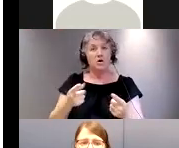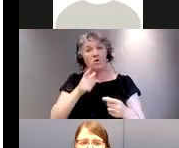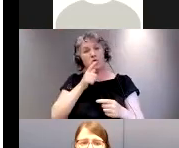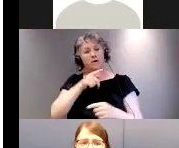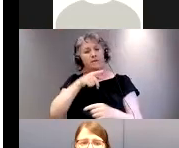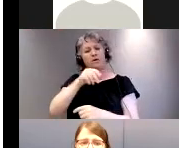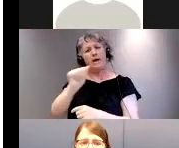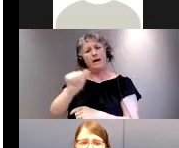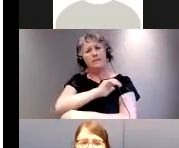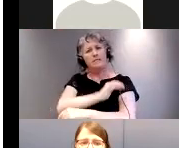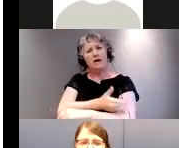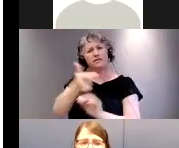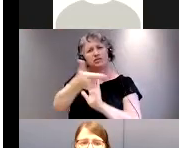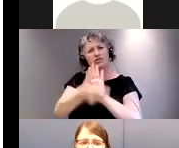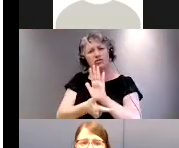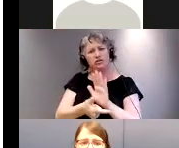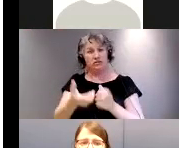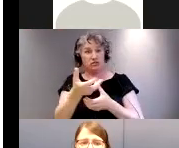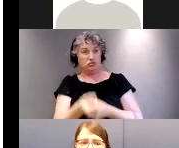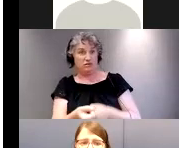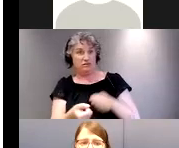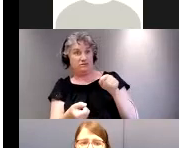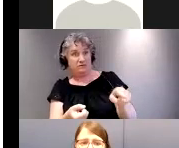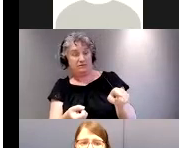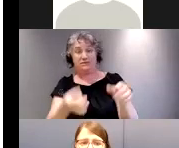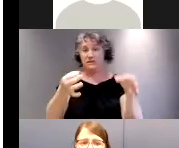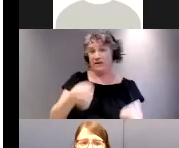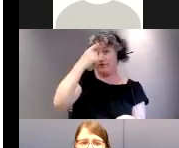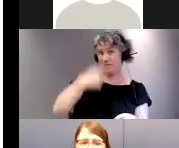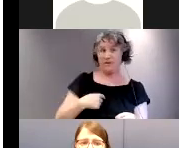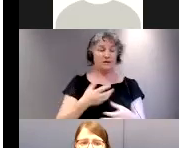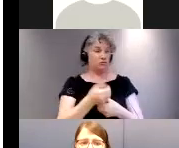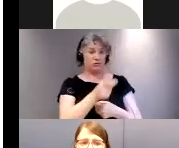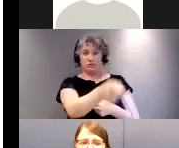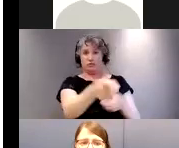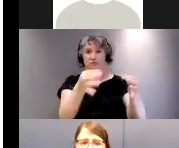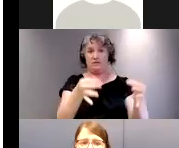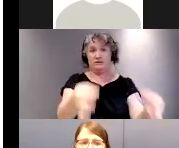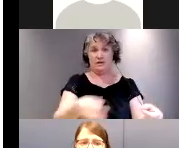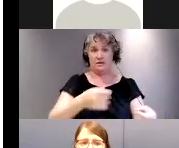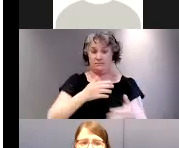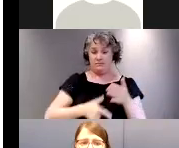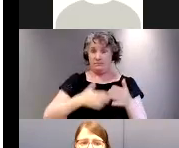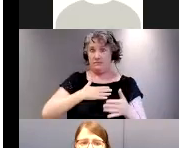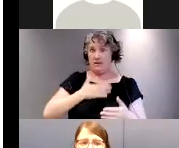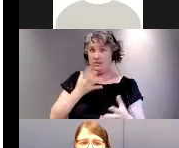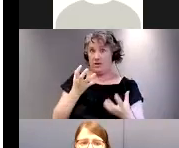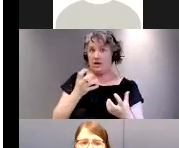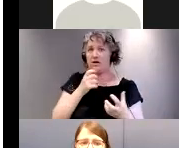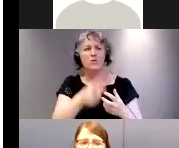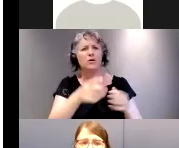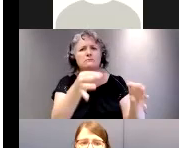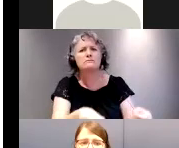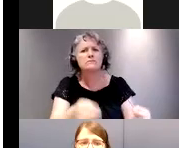trusted you to make decisions on their behalf, you're doing it in their best interest, based on their wishes. It's not what you think should happen,